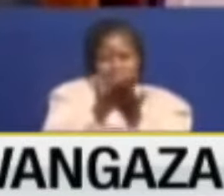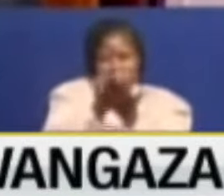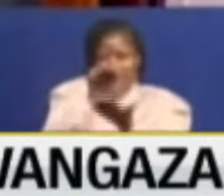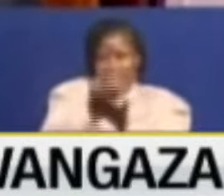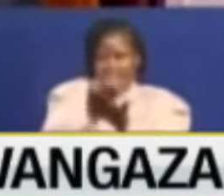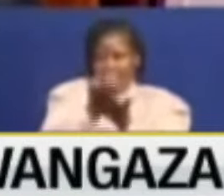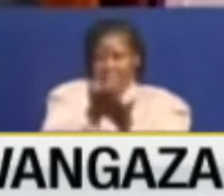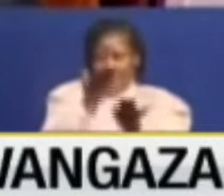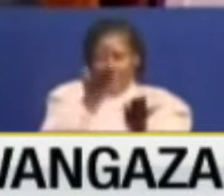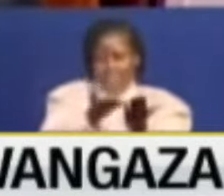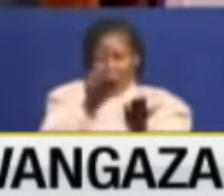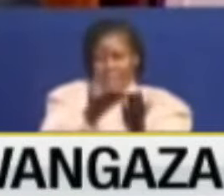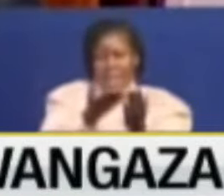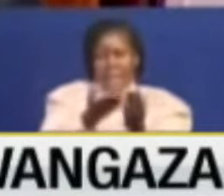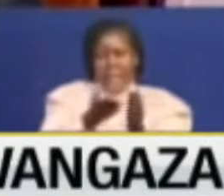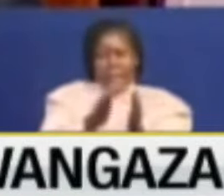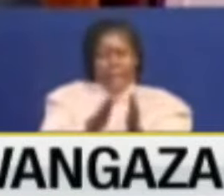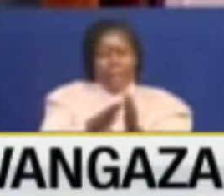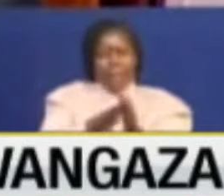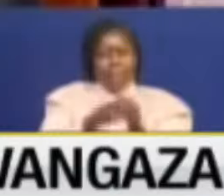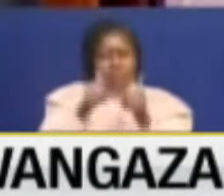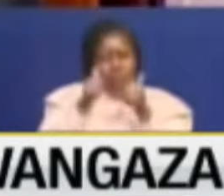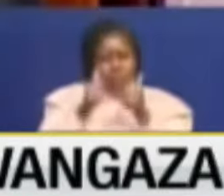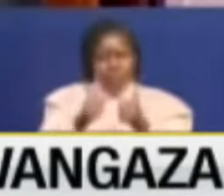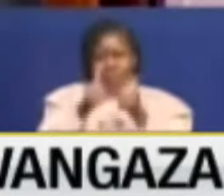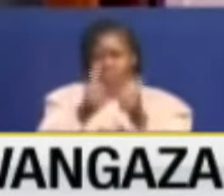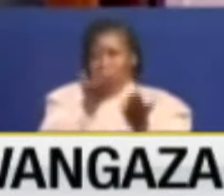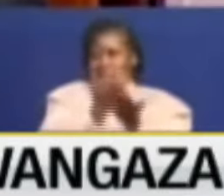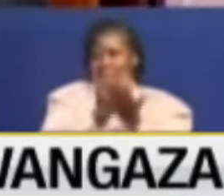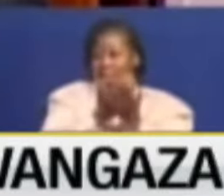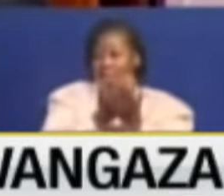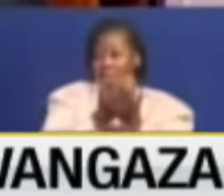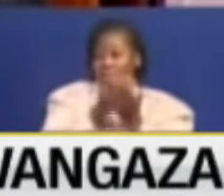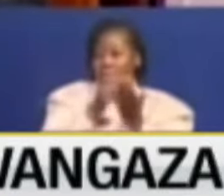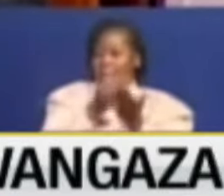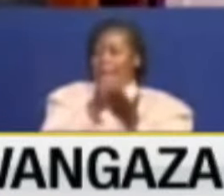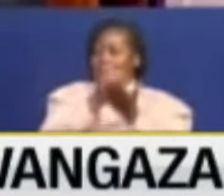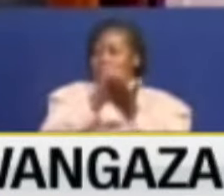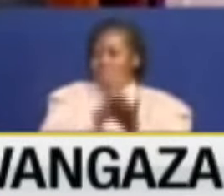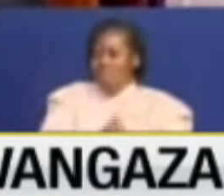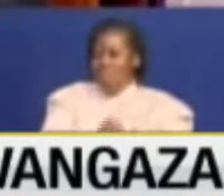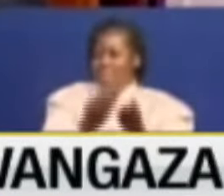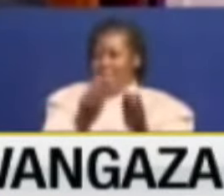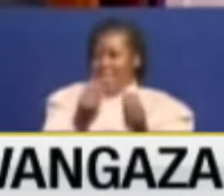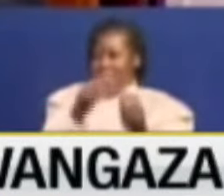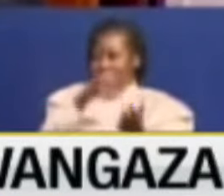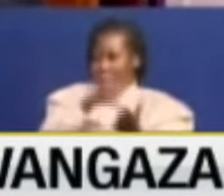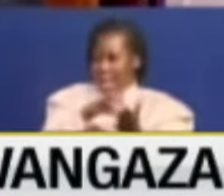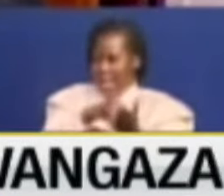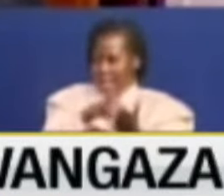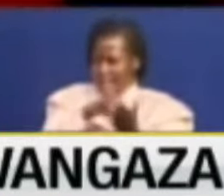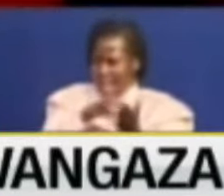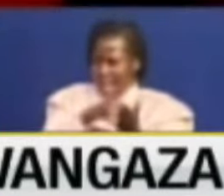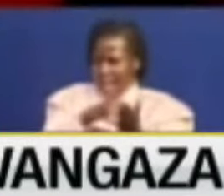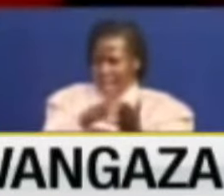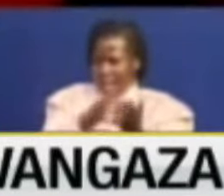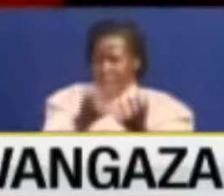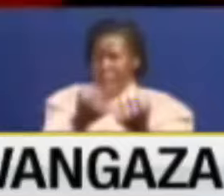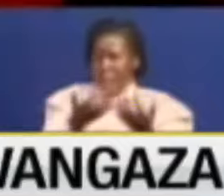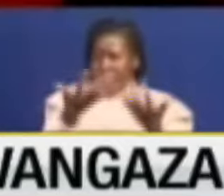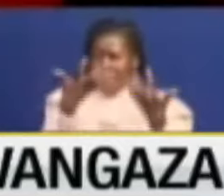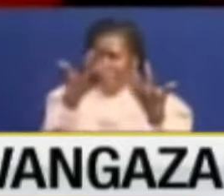evidence, concrete evidence, Honorable Senators, to prove that simple case, the case that meets